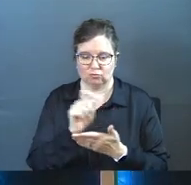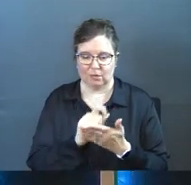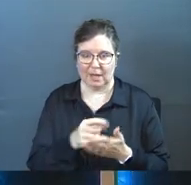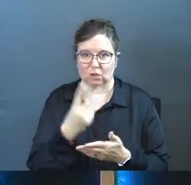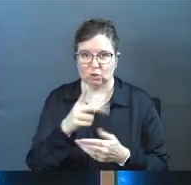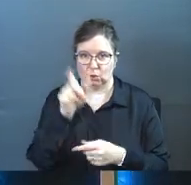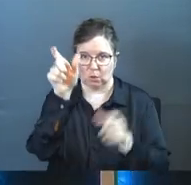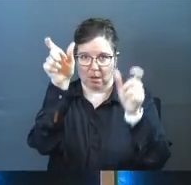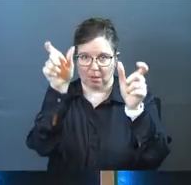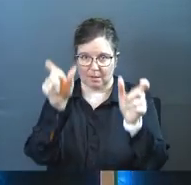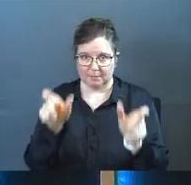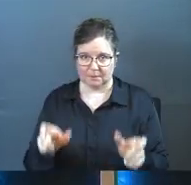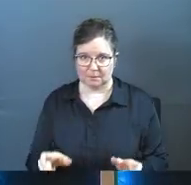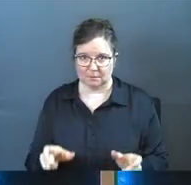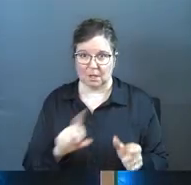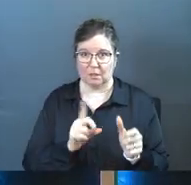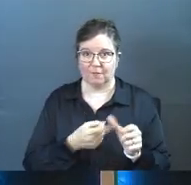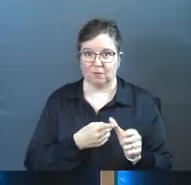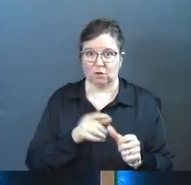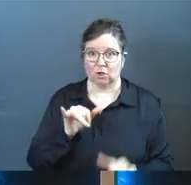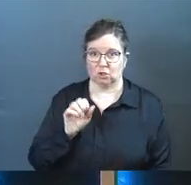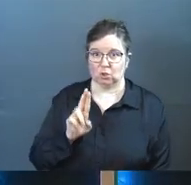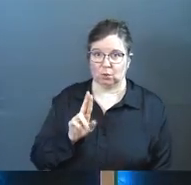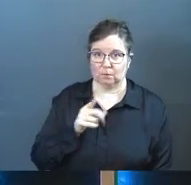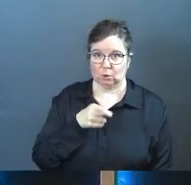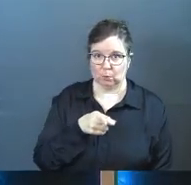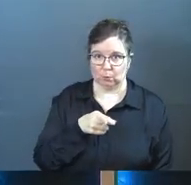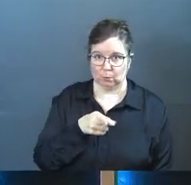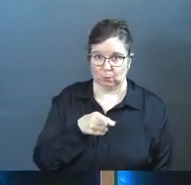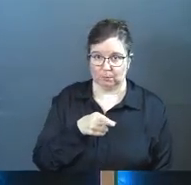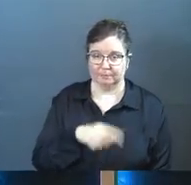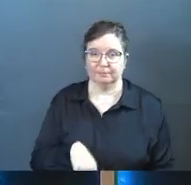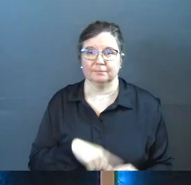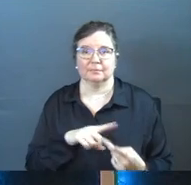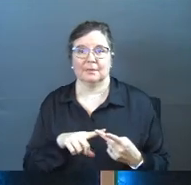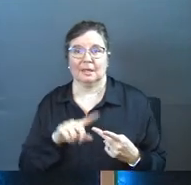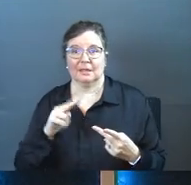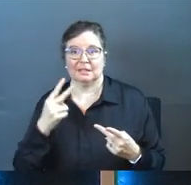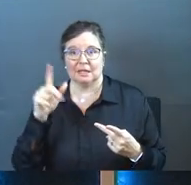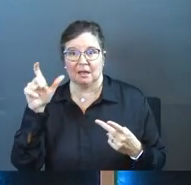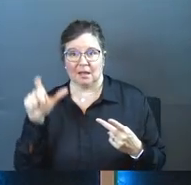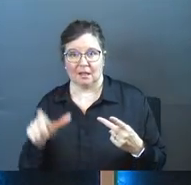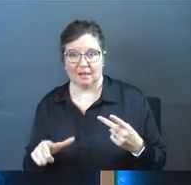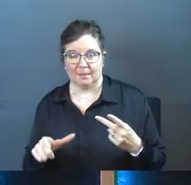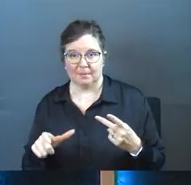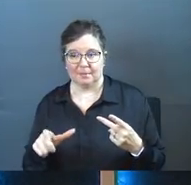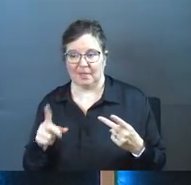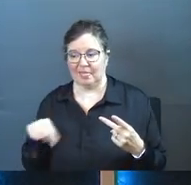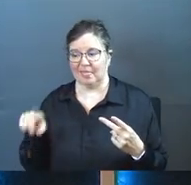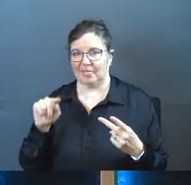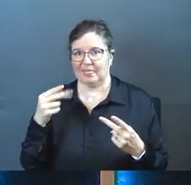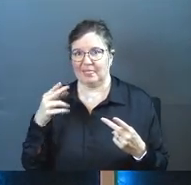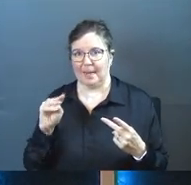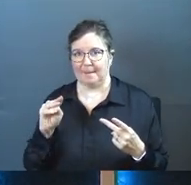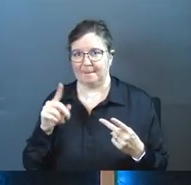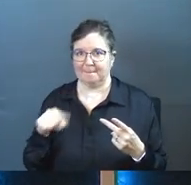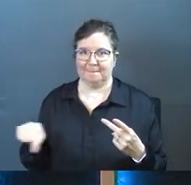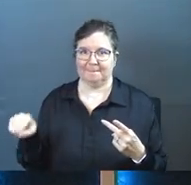down two columns. The first column is you. The second column is them.